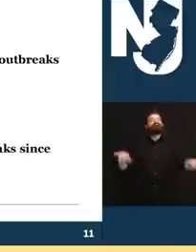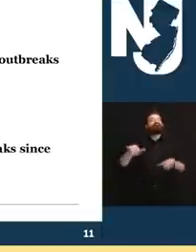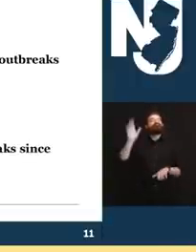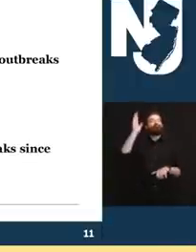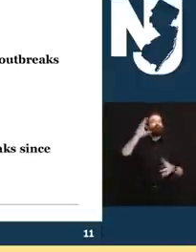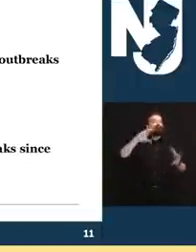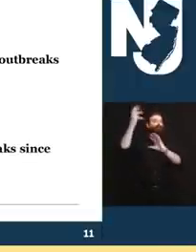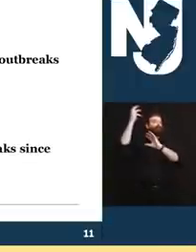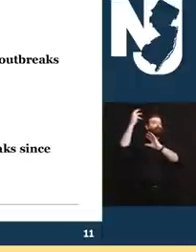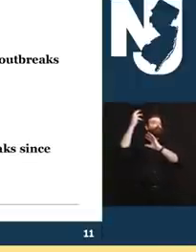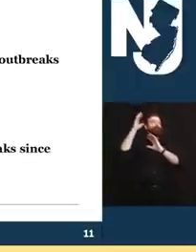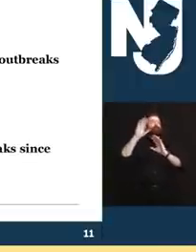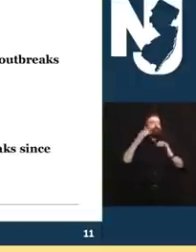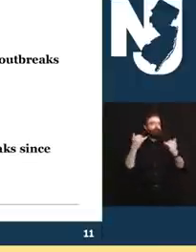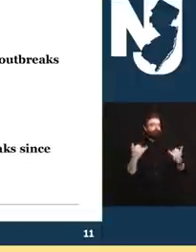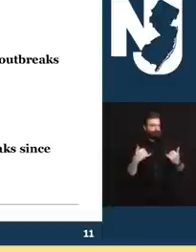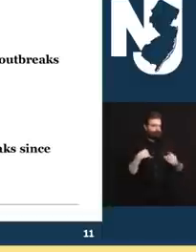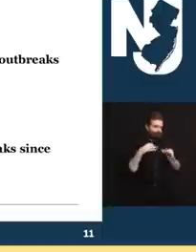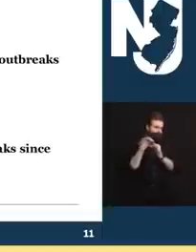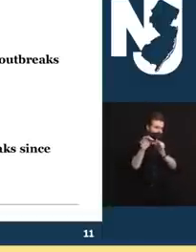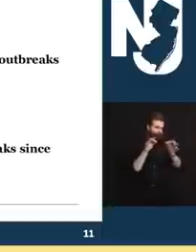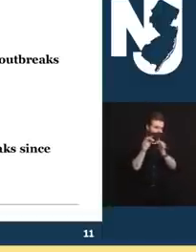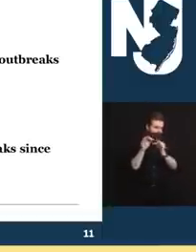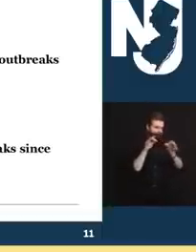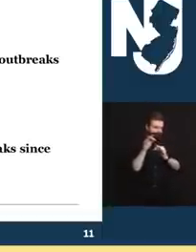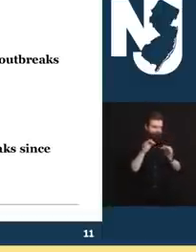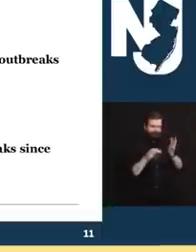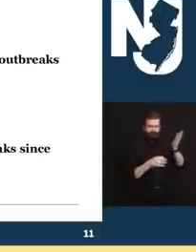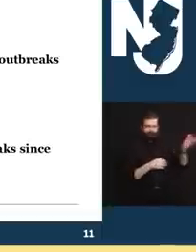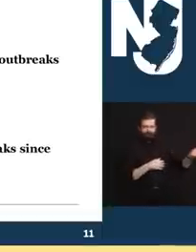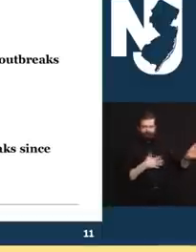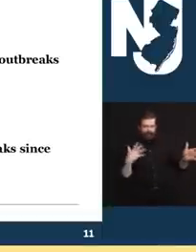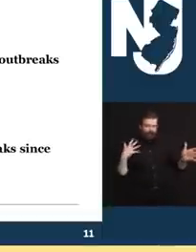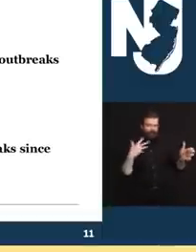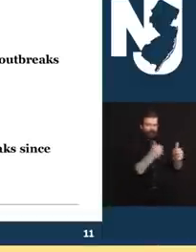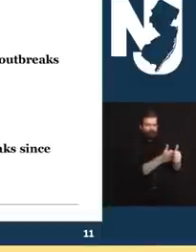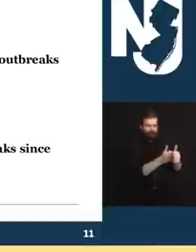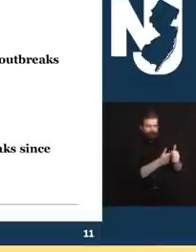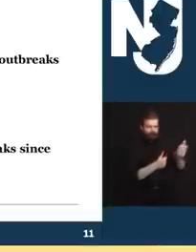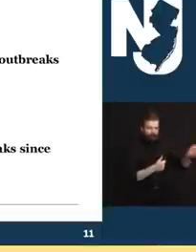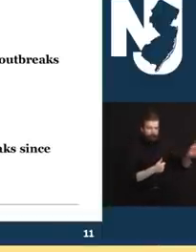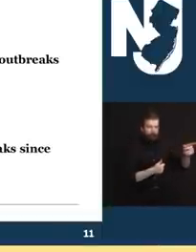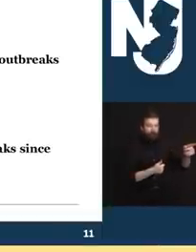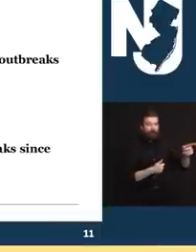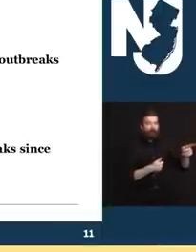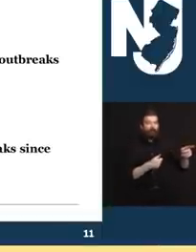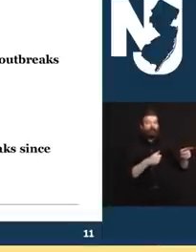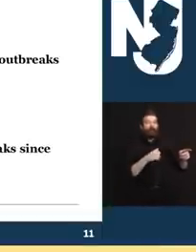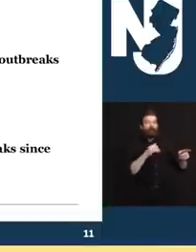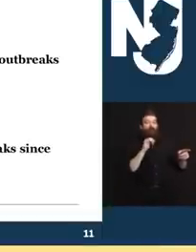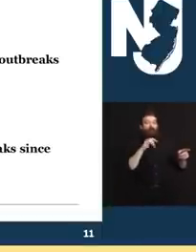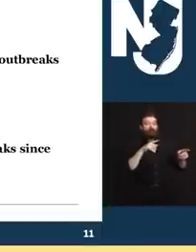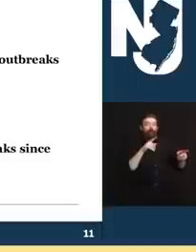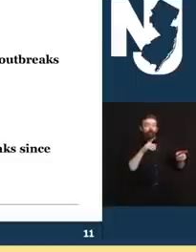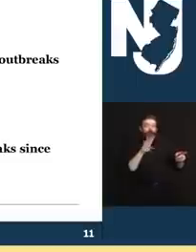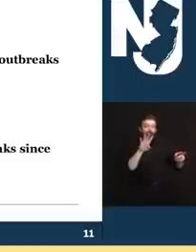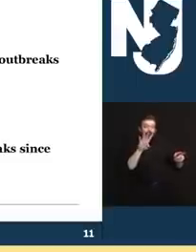is 2 or more cases epidemiologically linked to in-school activity, with a total of